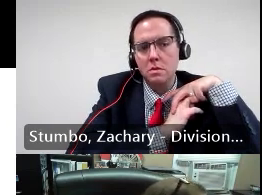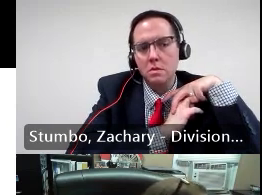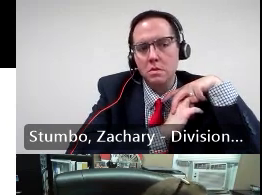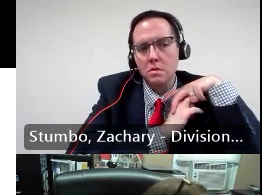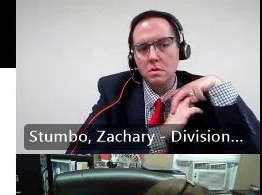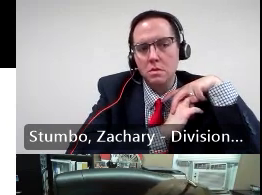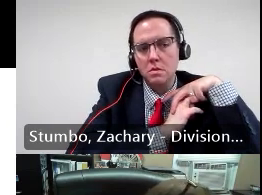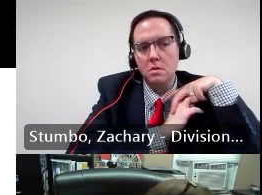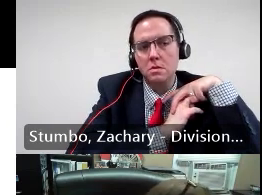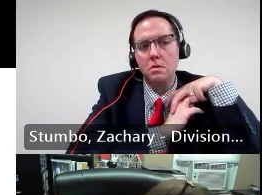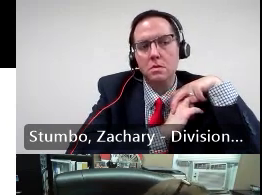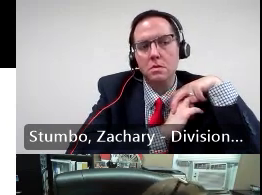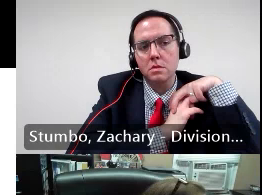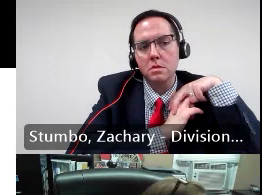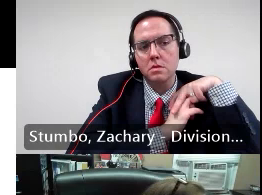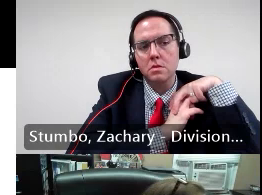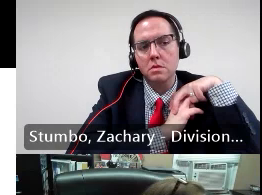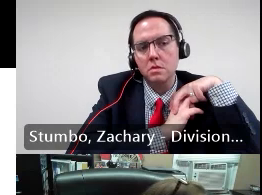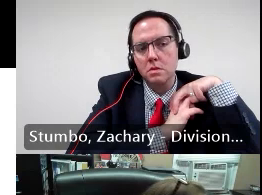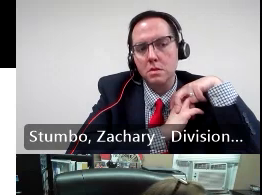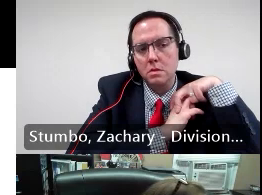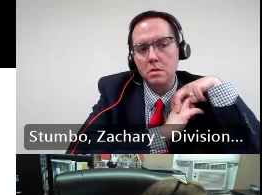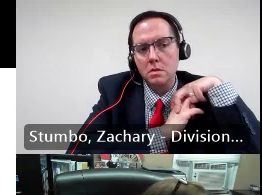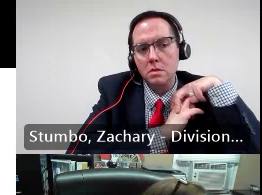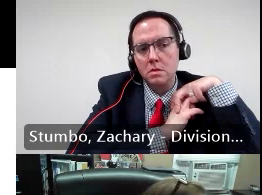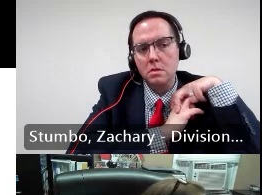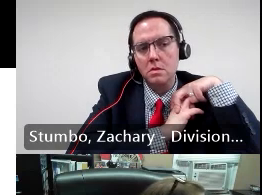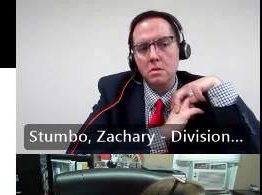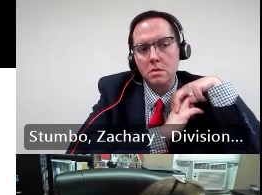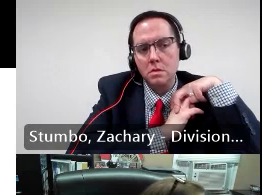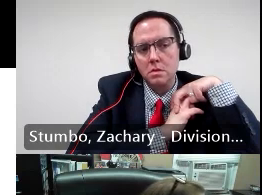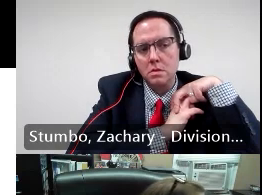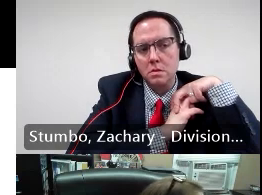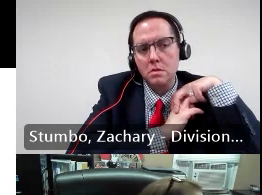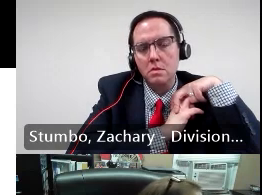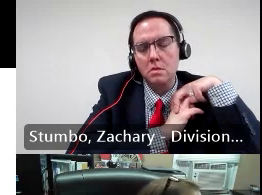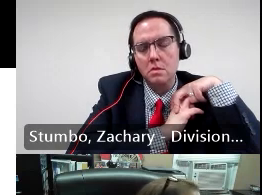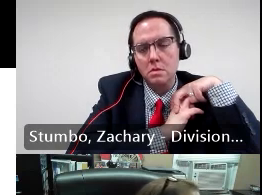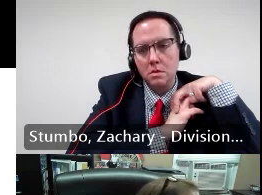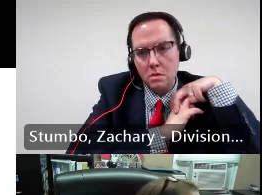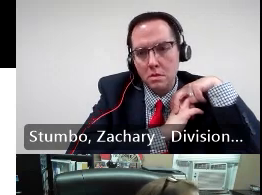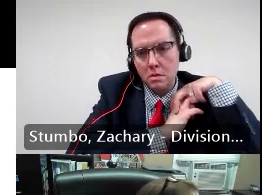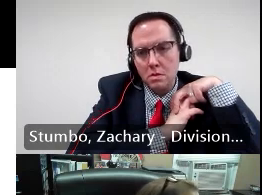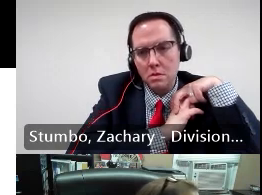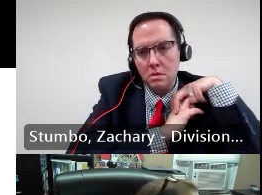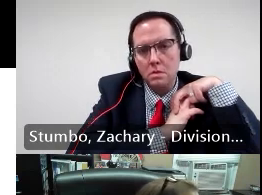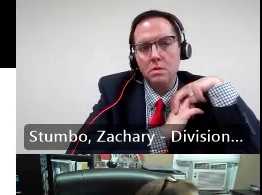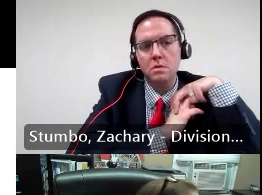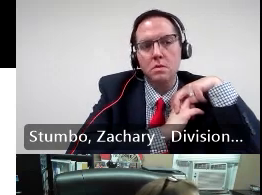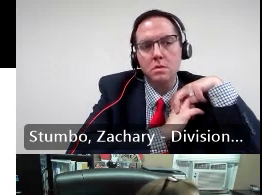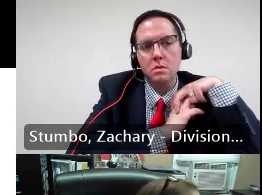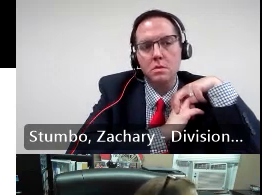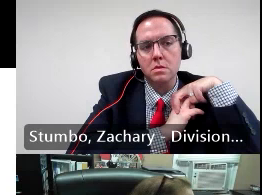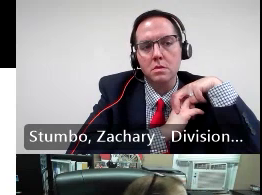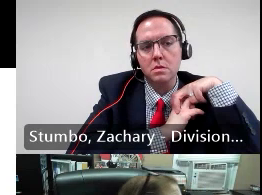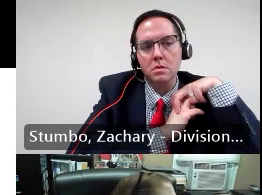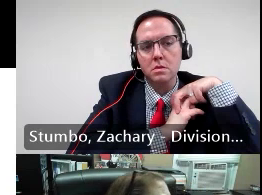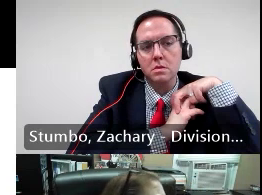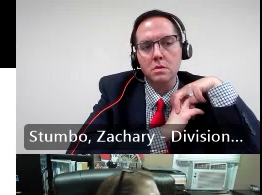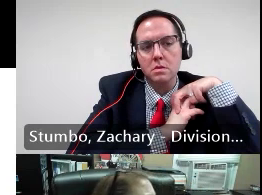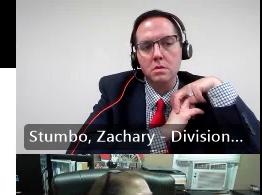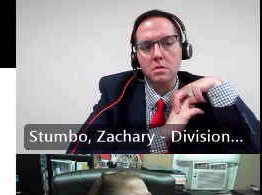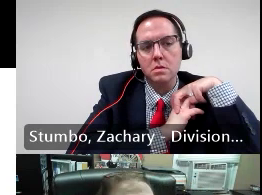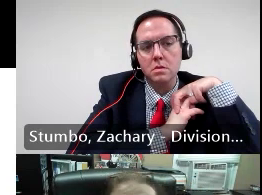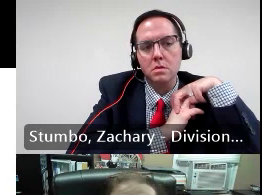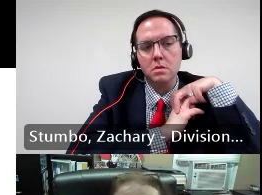store cards that when families use this particular store card at Walmart is tracking what the family is purchasing and providing